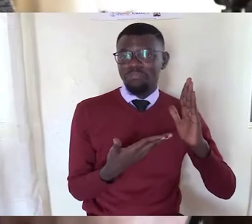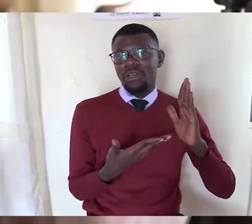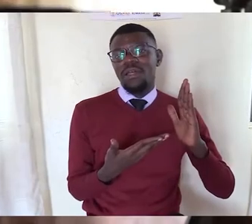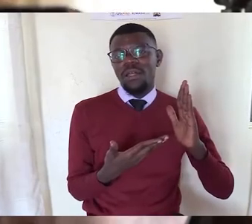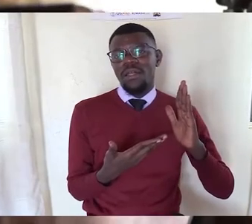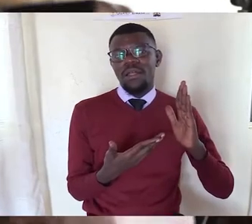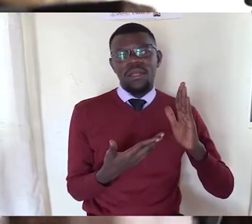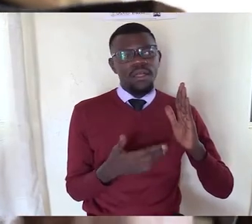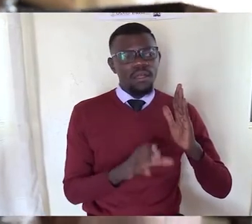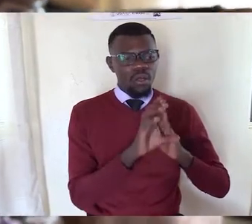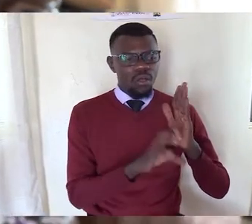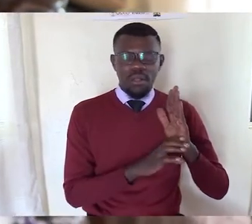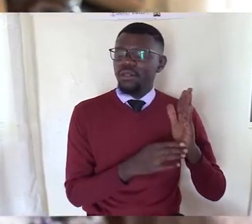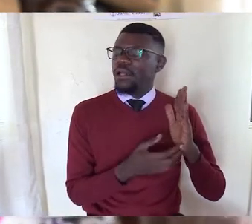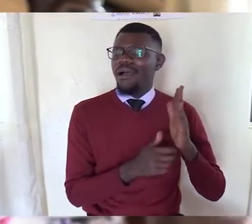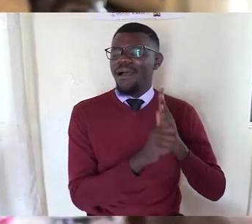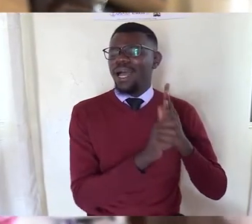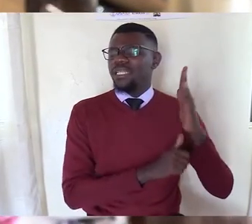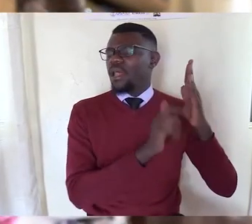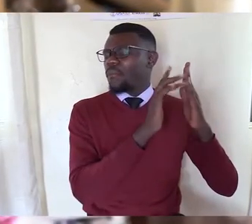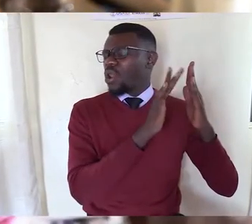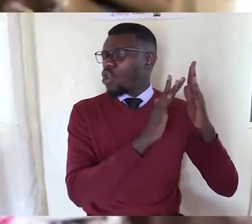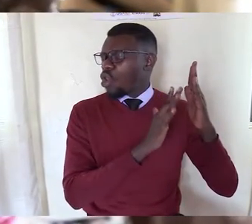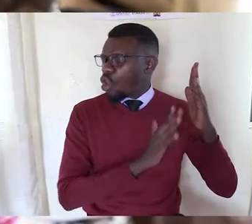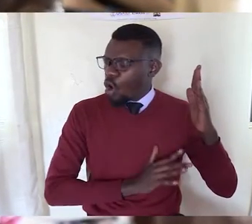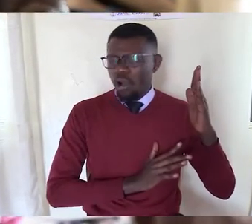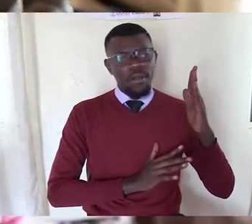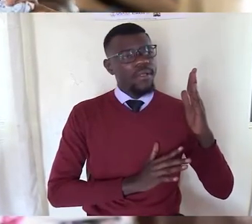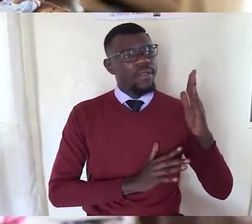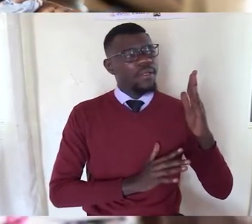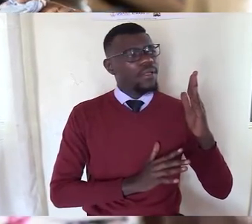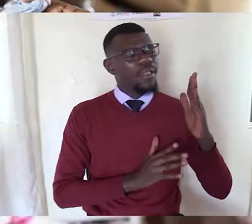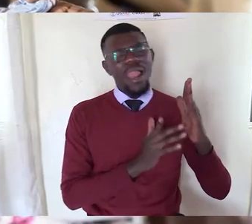the longest article in our constitution is?